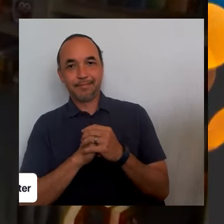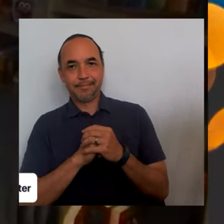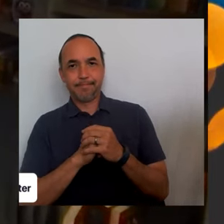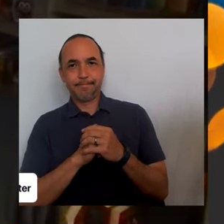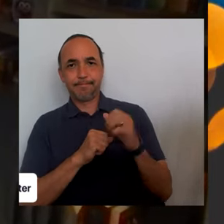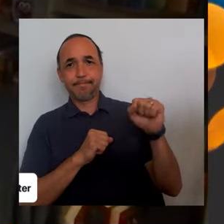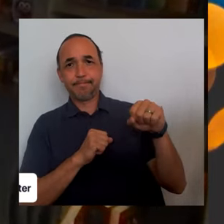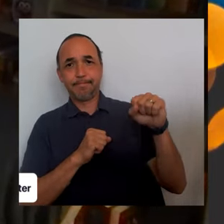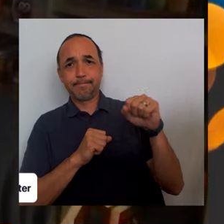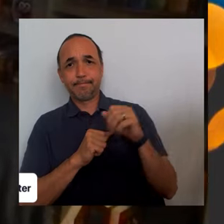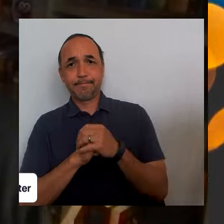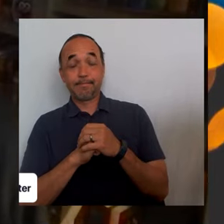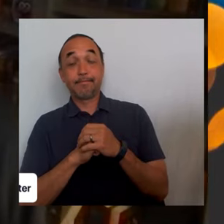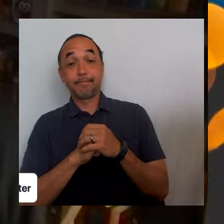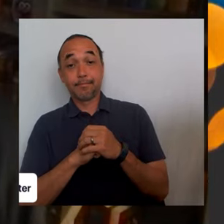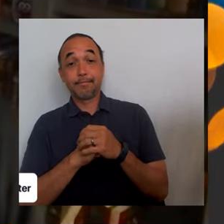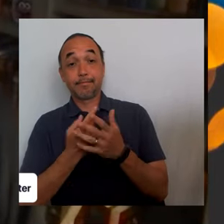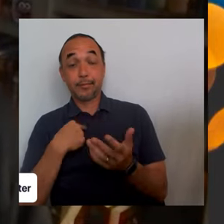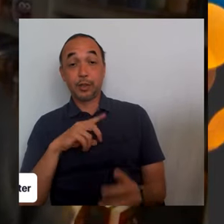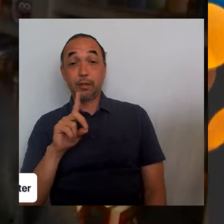yeah, we did. We used